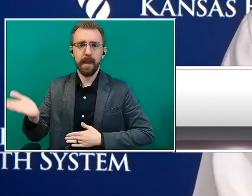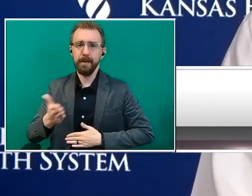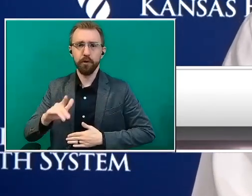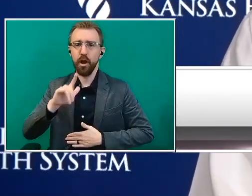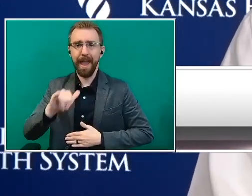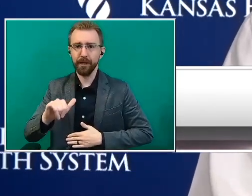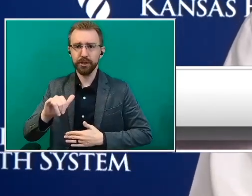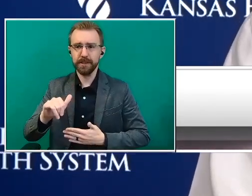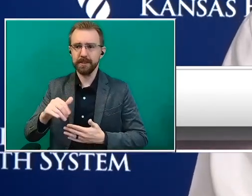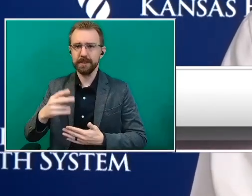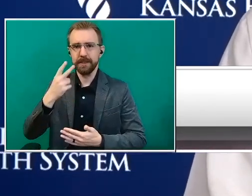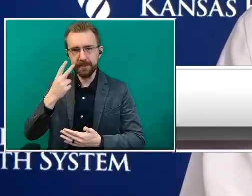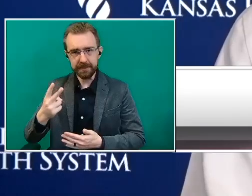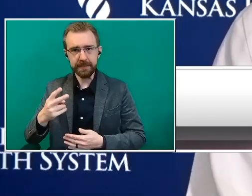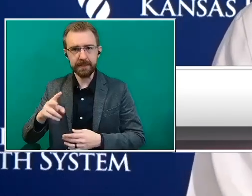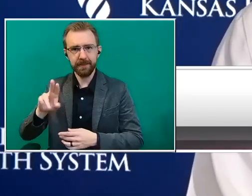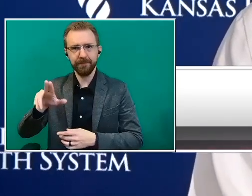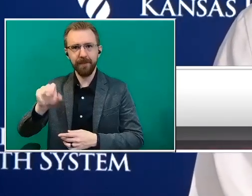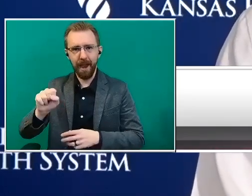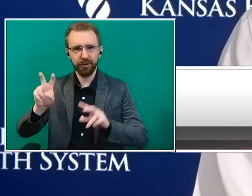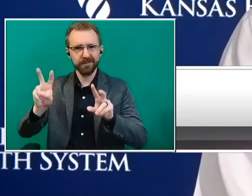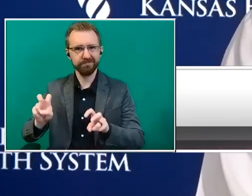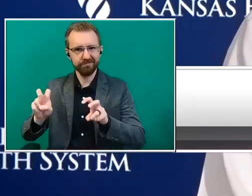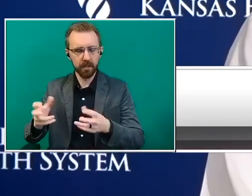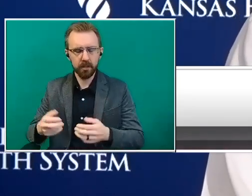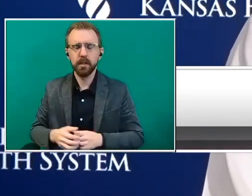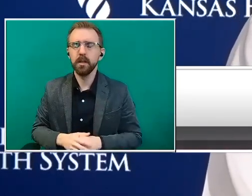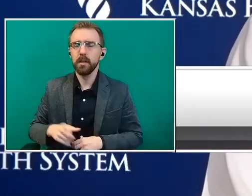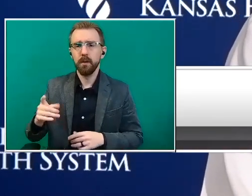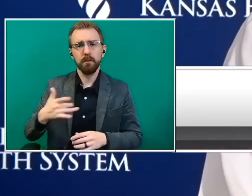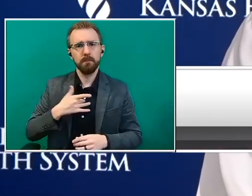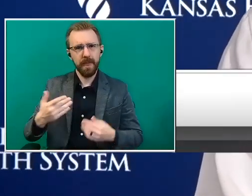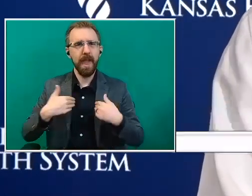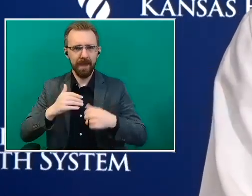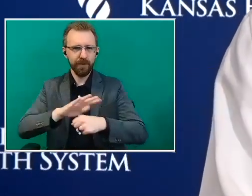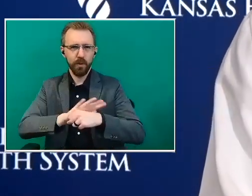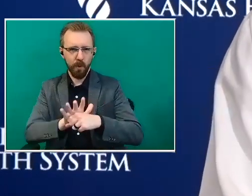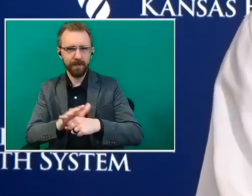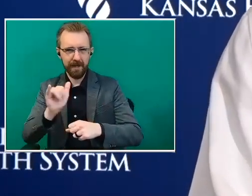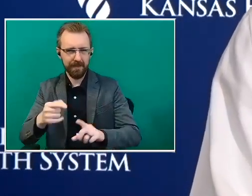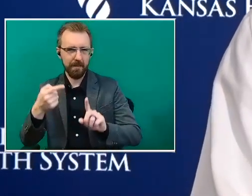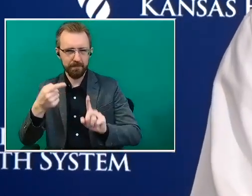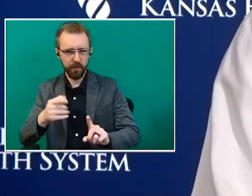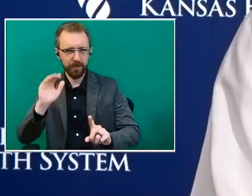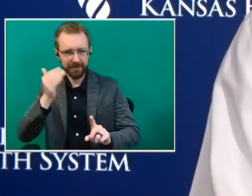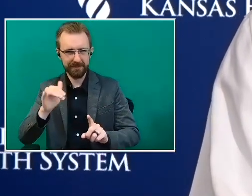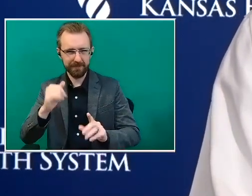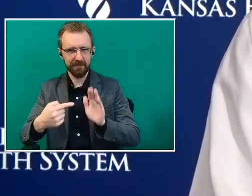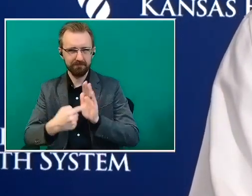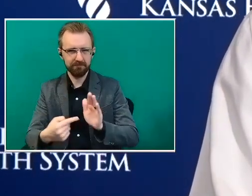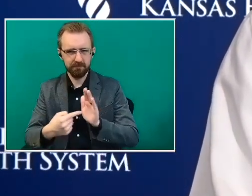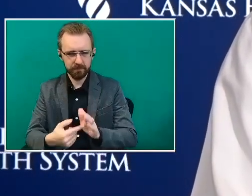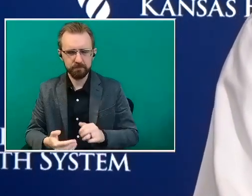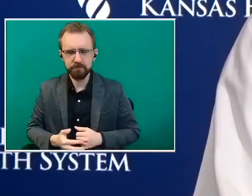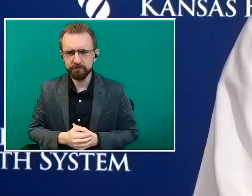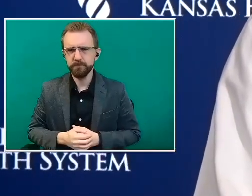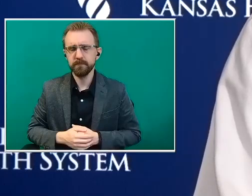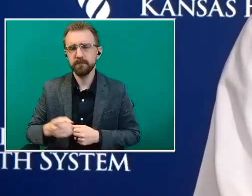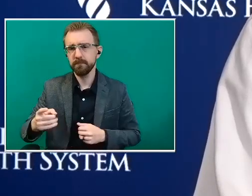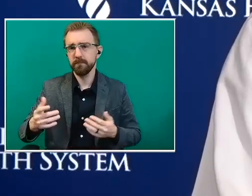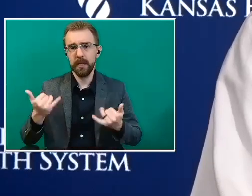the virus, so more than likely they probably had COVID-19 at that point in time. So right now, nothing